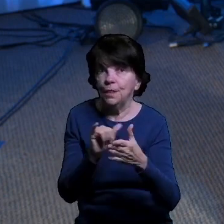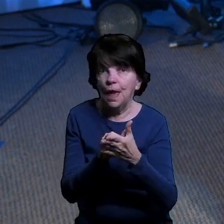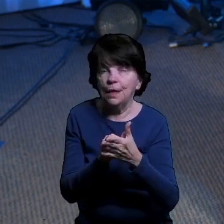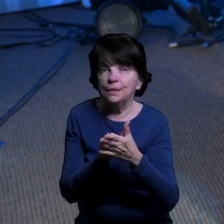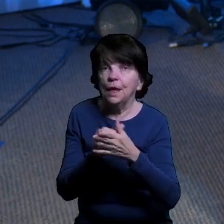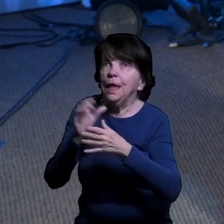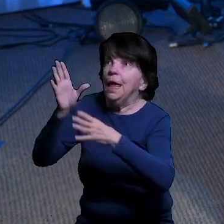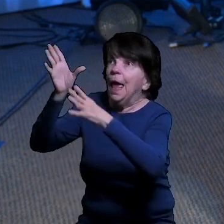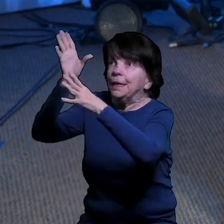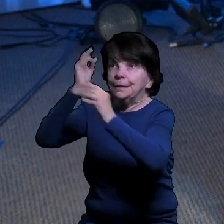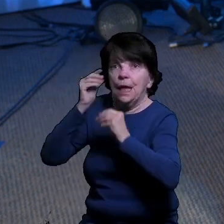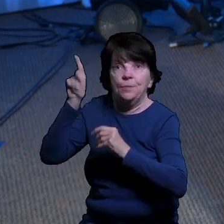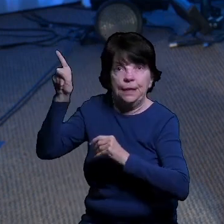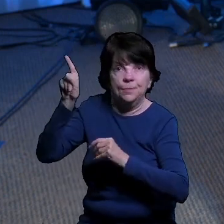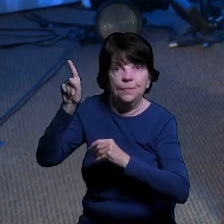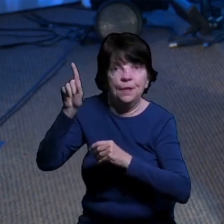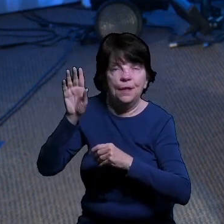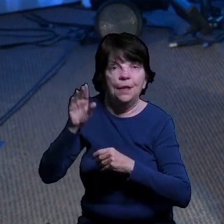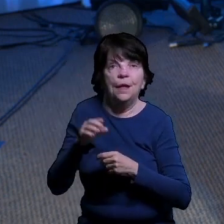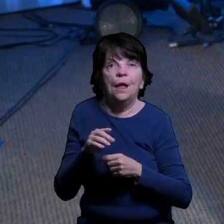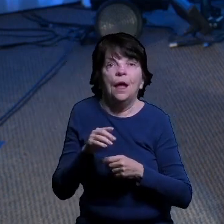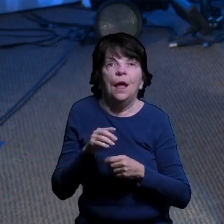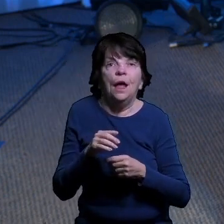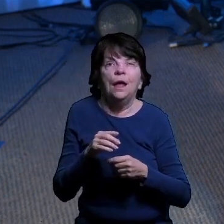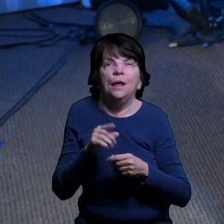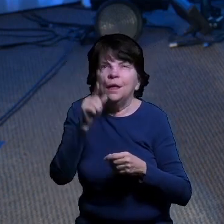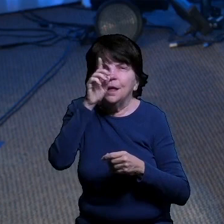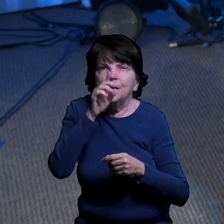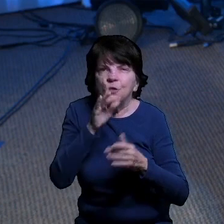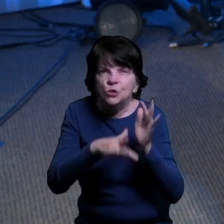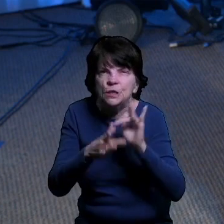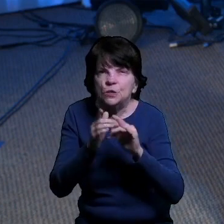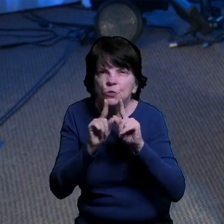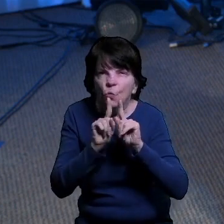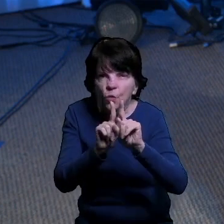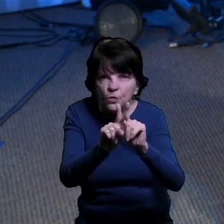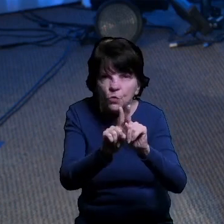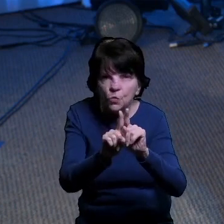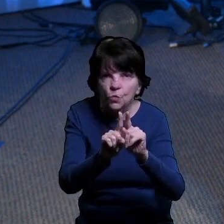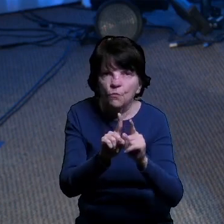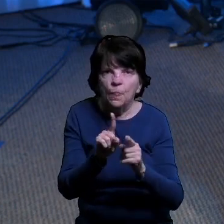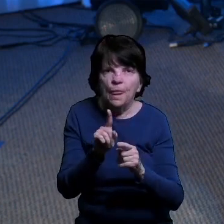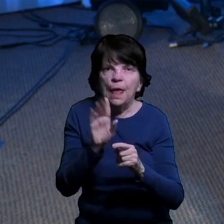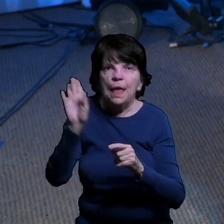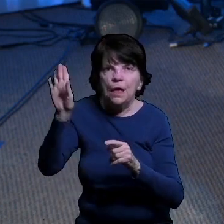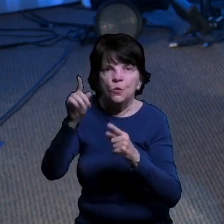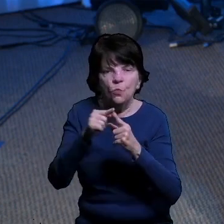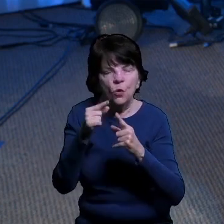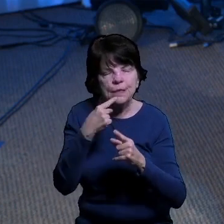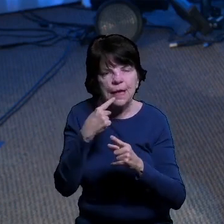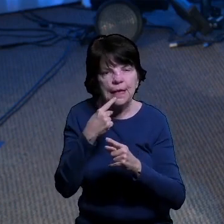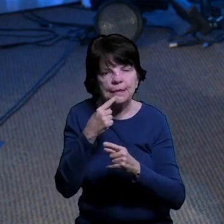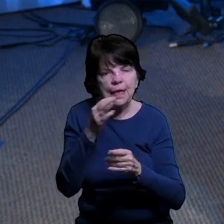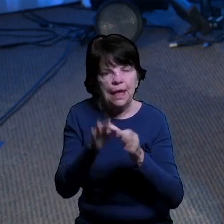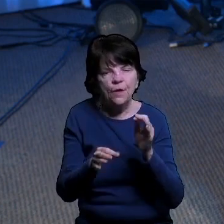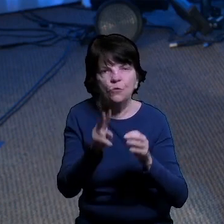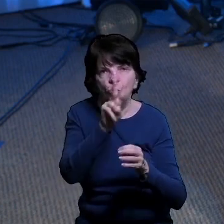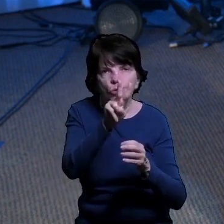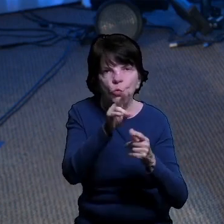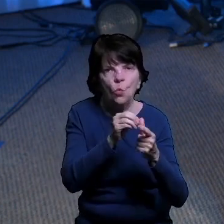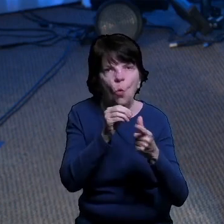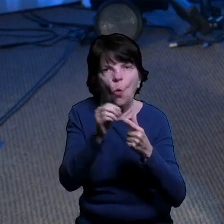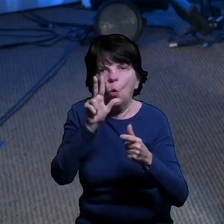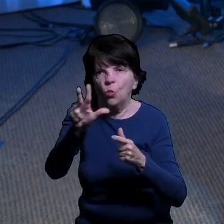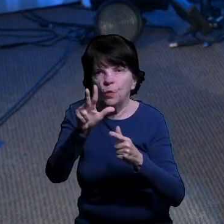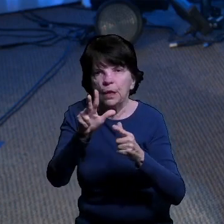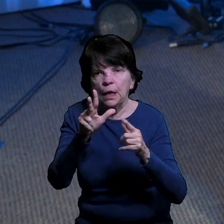you. The Bible says where two or three are gathered in his name, he's there in the midst of them. And so